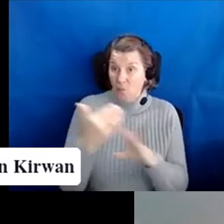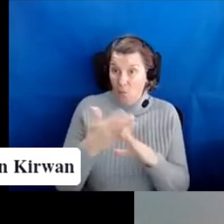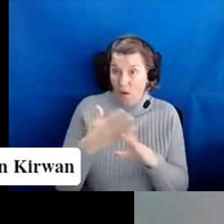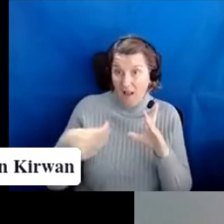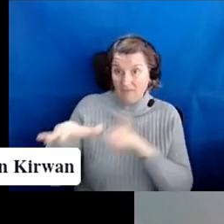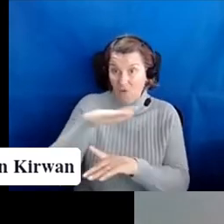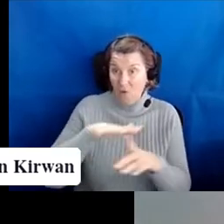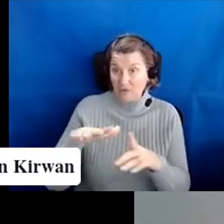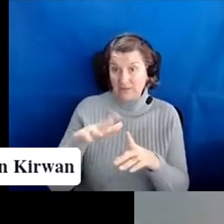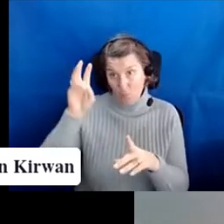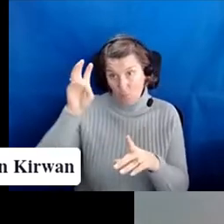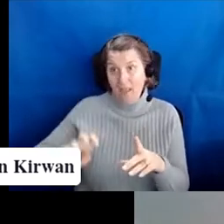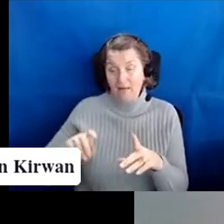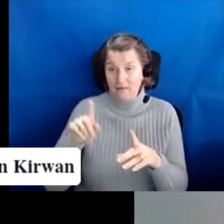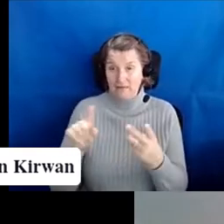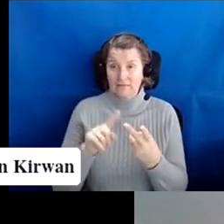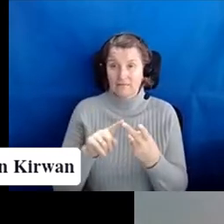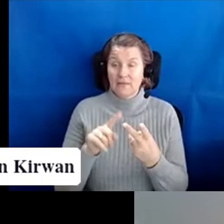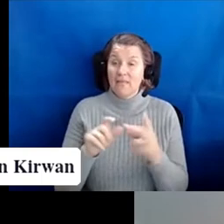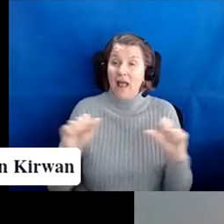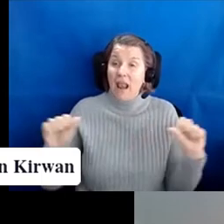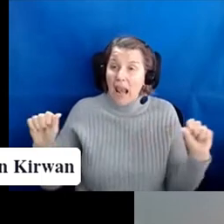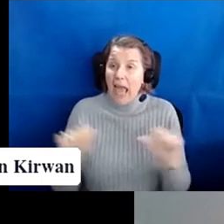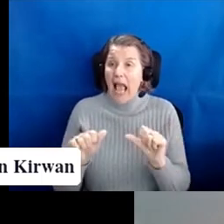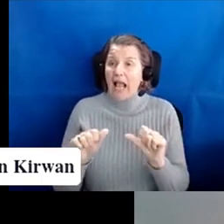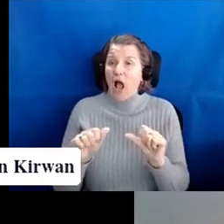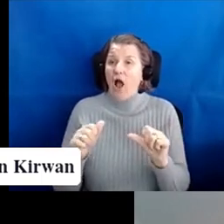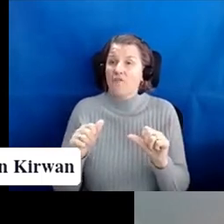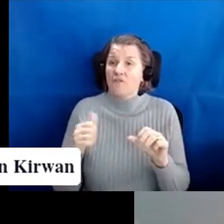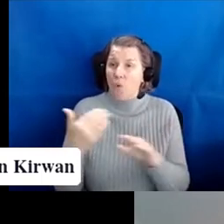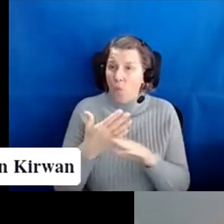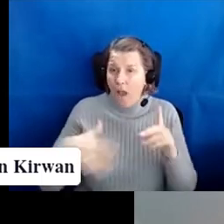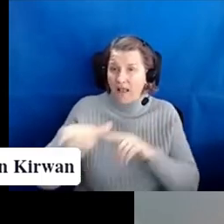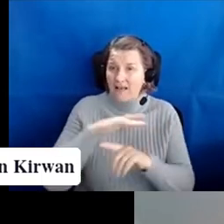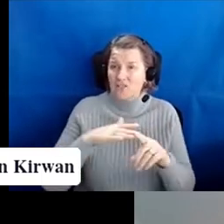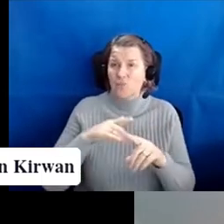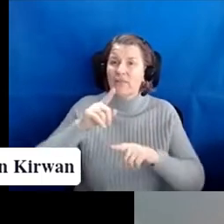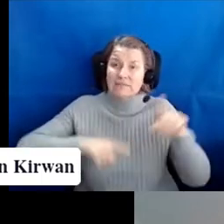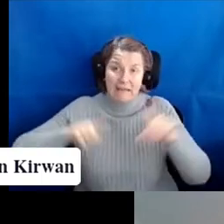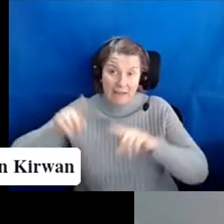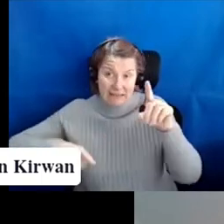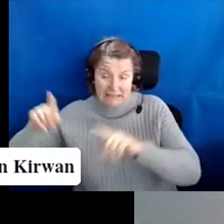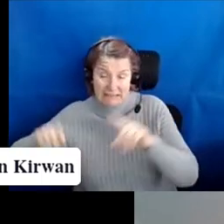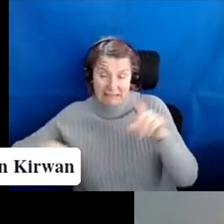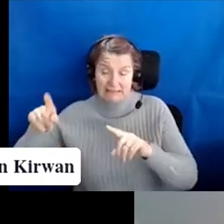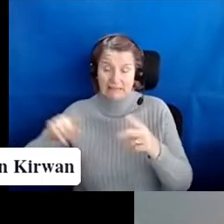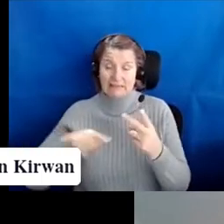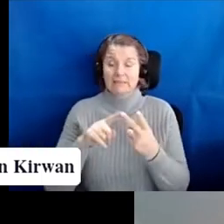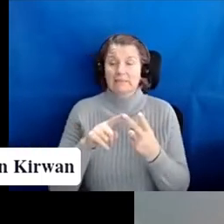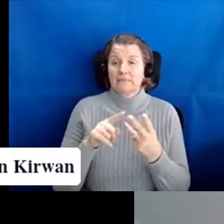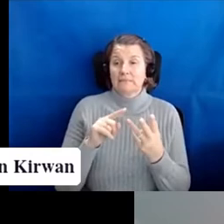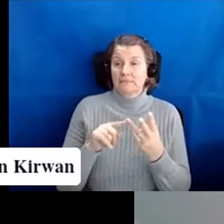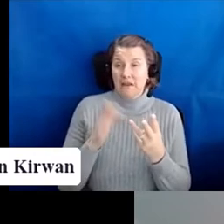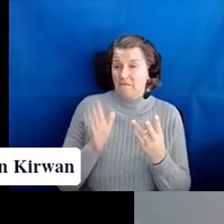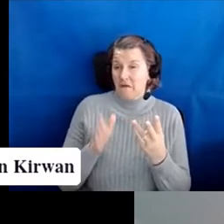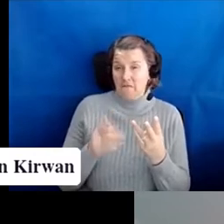Wales, the lack of workforce diversity, including socioeconomic background, very few